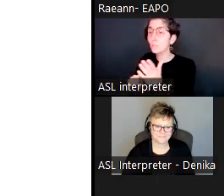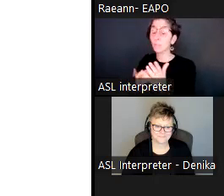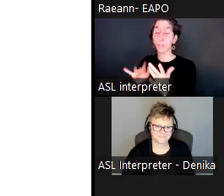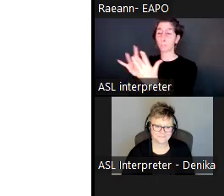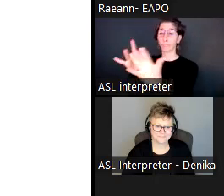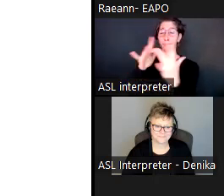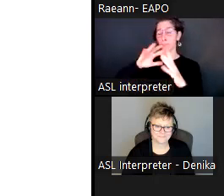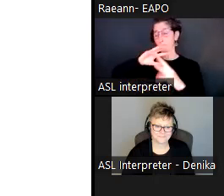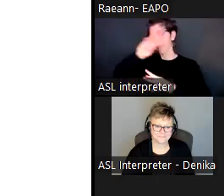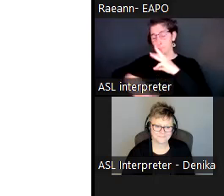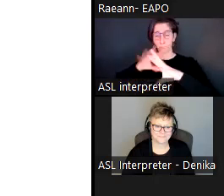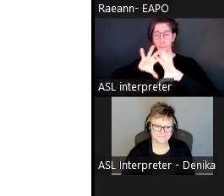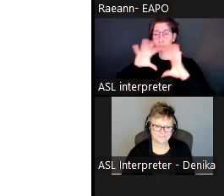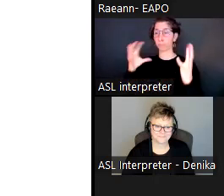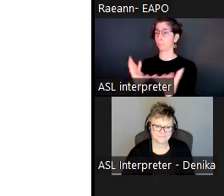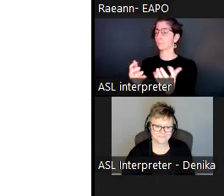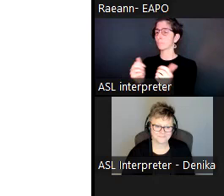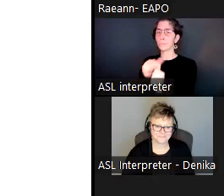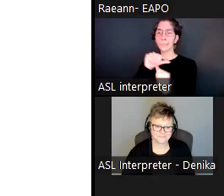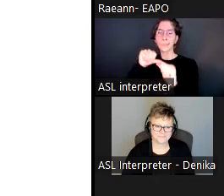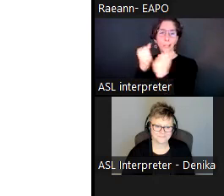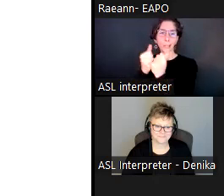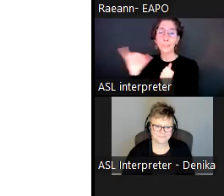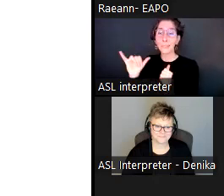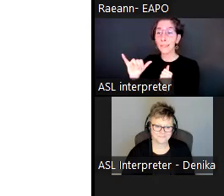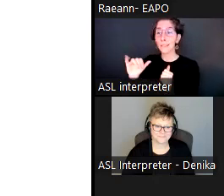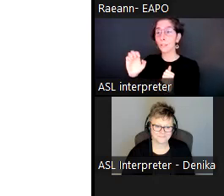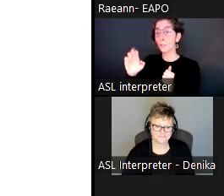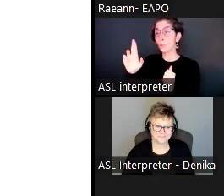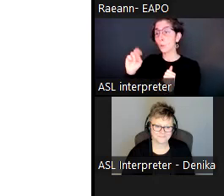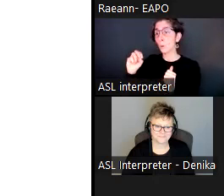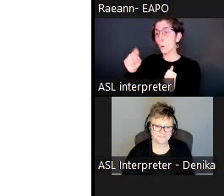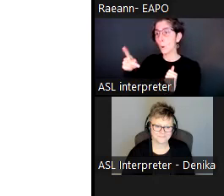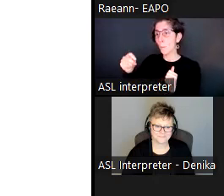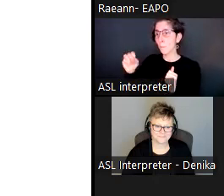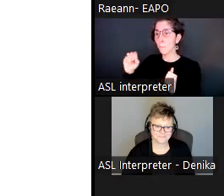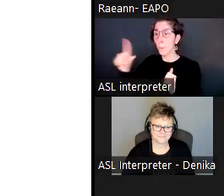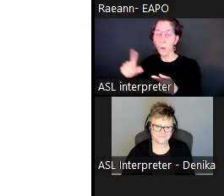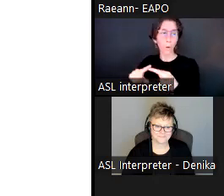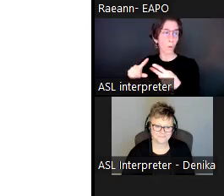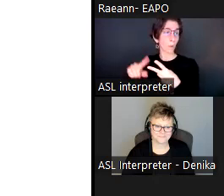internationally with agencies like Europol, Interpol, and